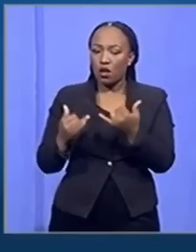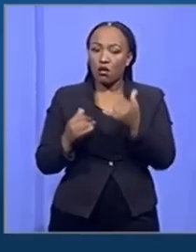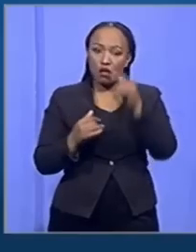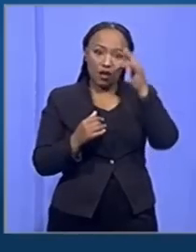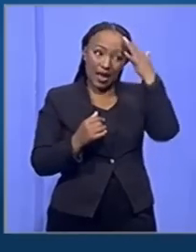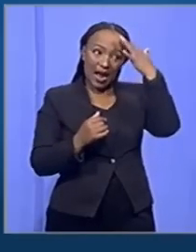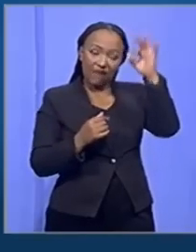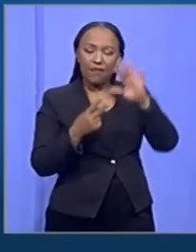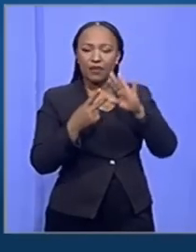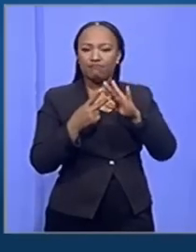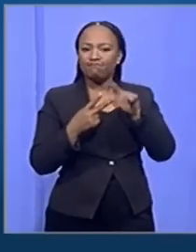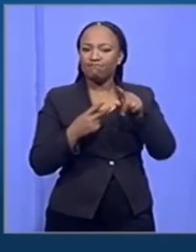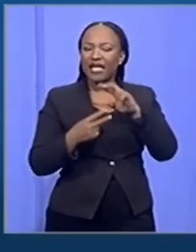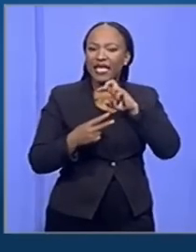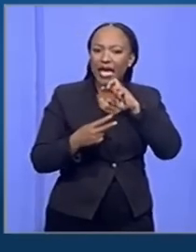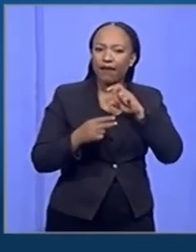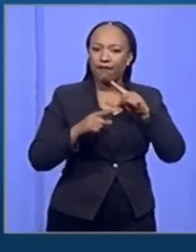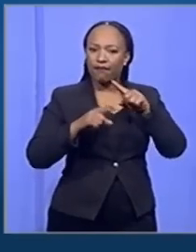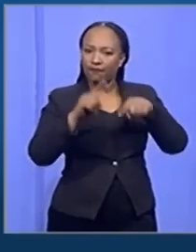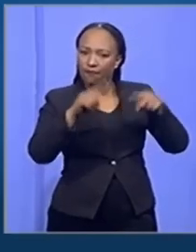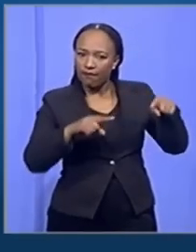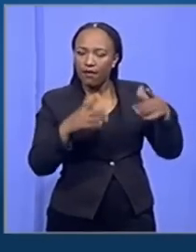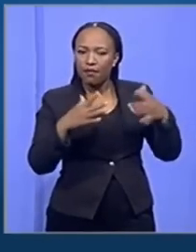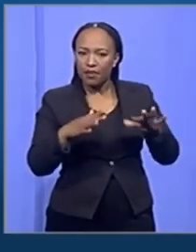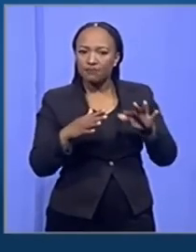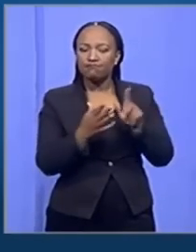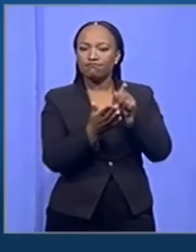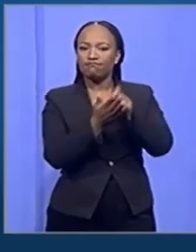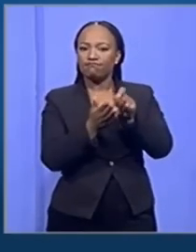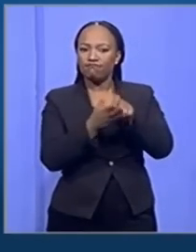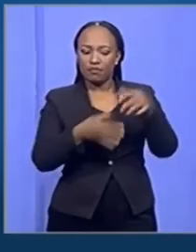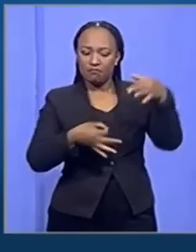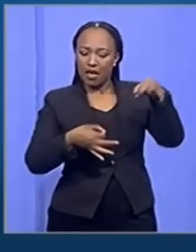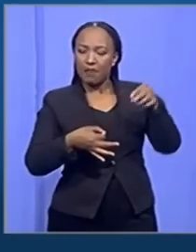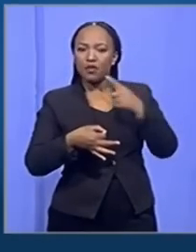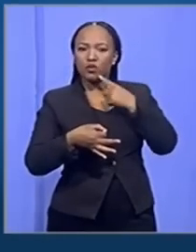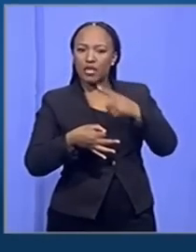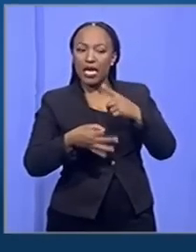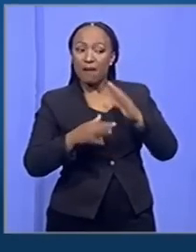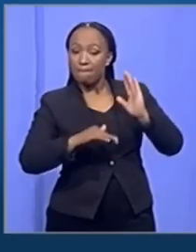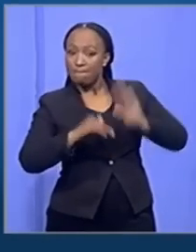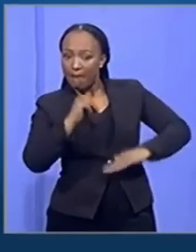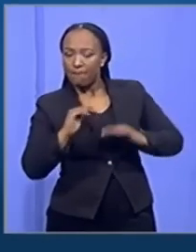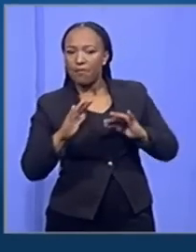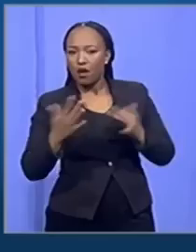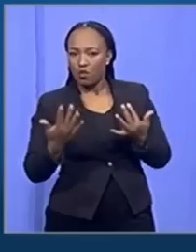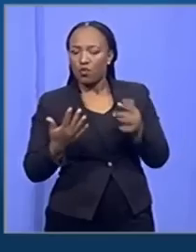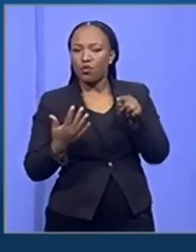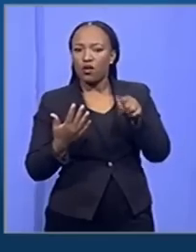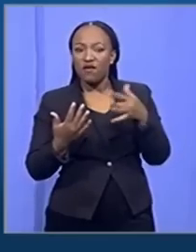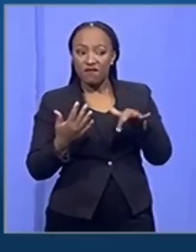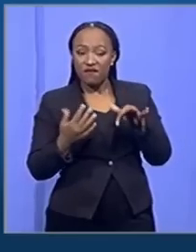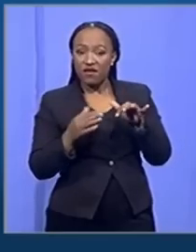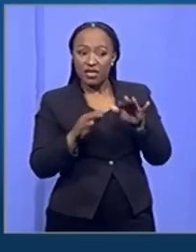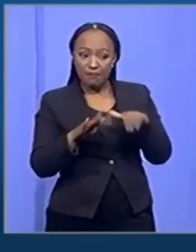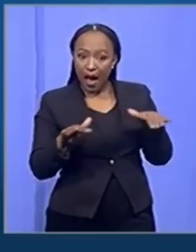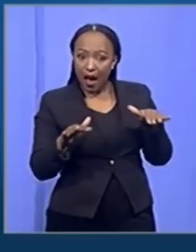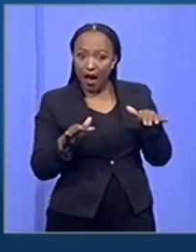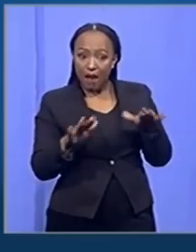magoši le bona ba swanela ke go hlama sengwala seo se bolelago ka kotlo ya bendikoma bao ba thopago bana